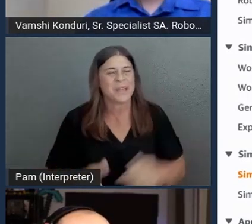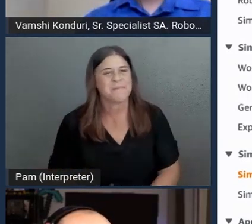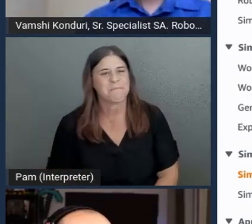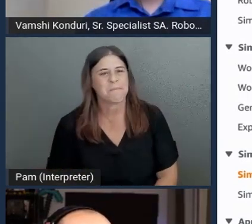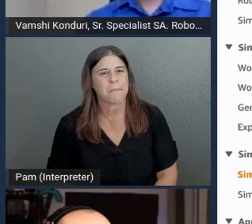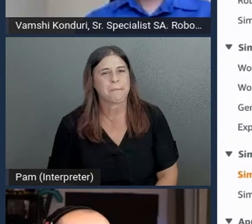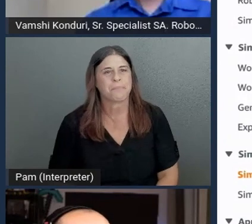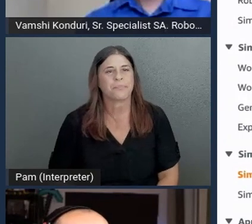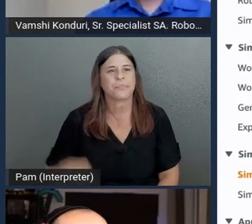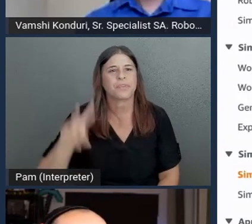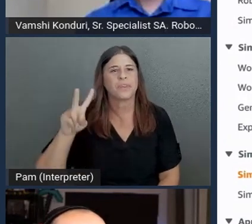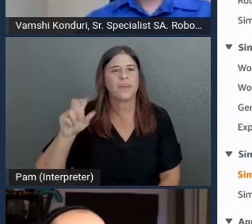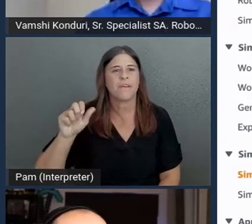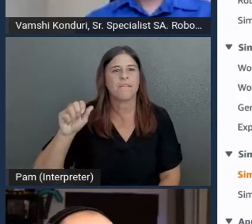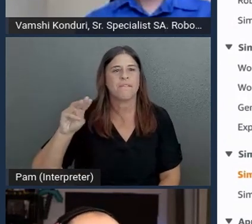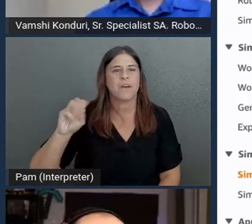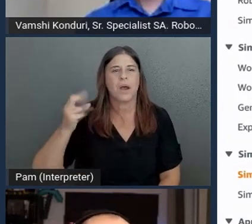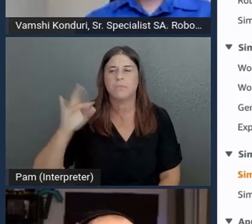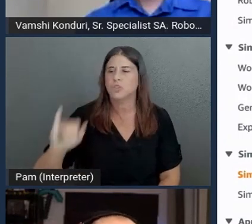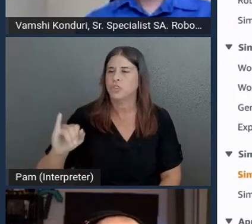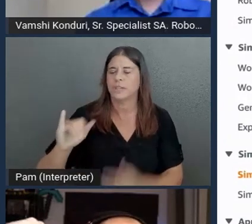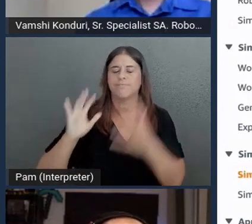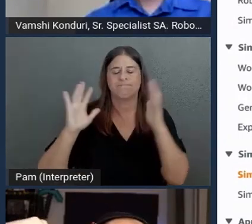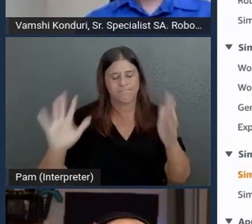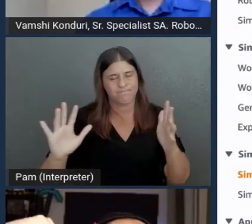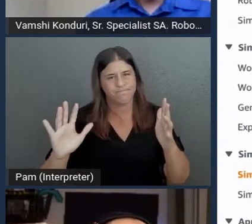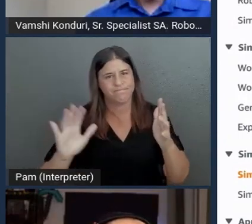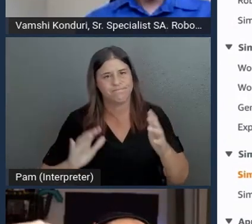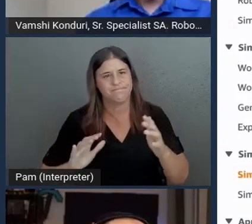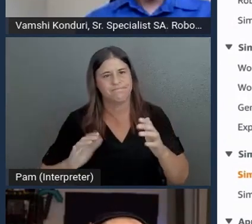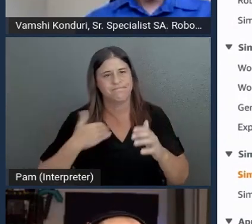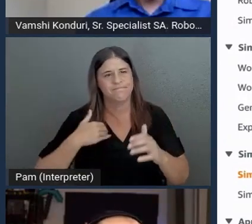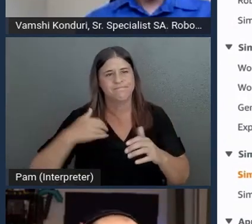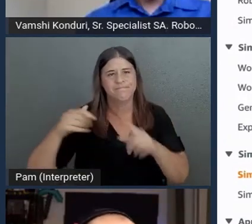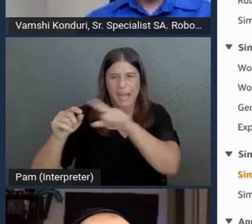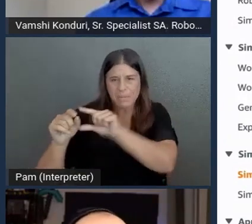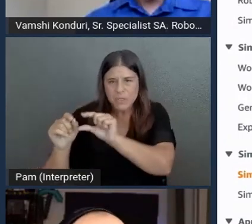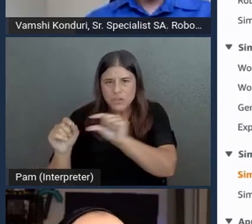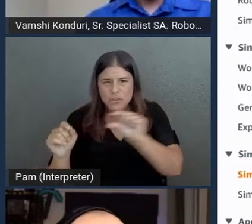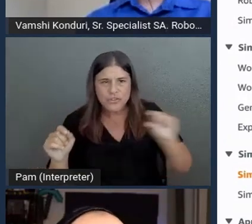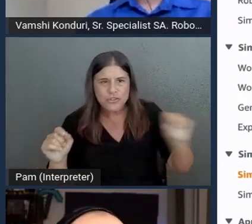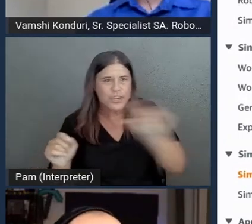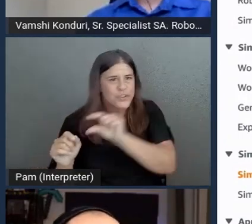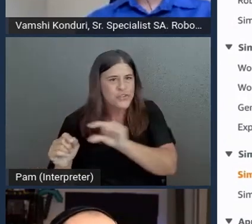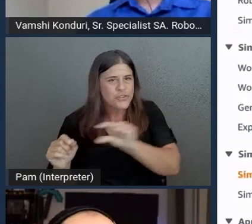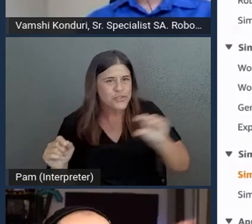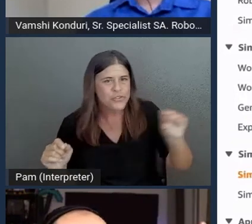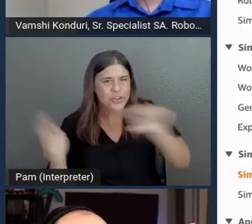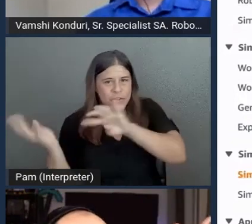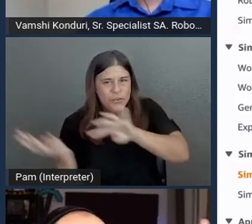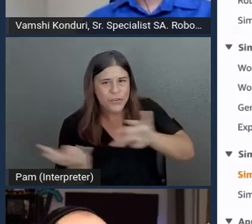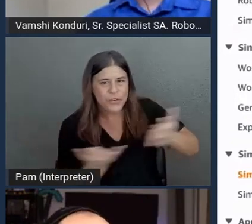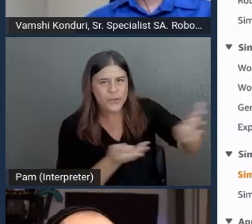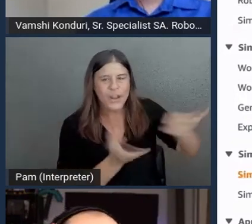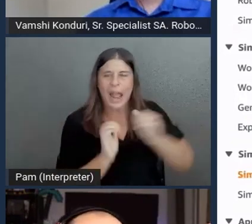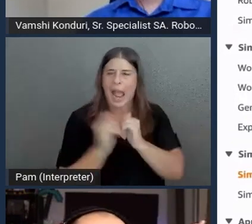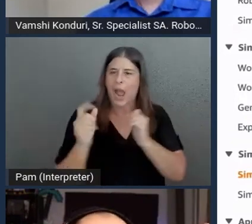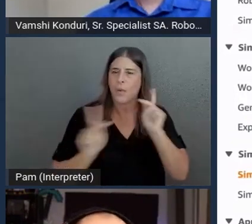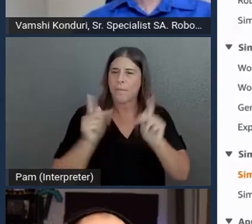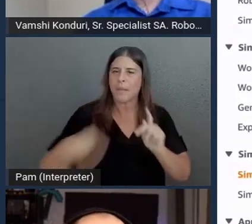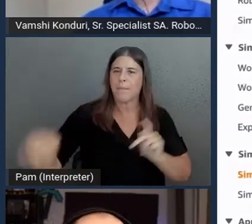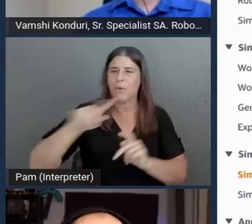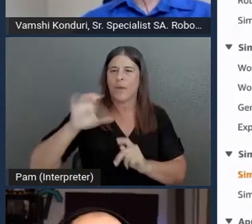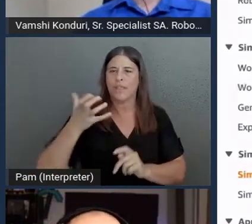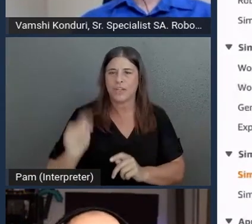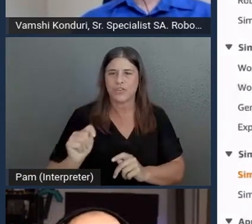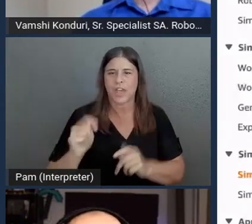Vamshi, so how do we get people? I'm scrolling a thing here beneath us. How do we get the folks in the chat, folks